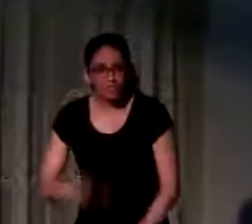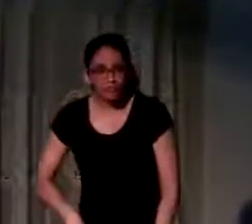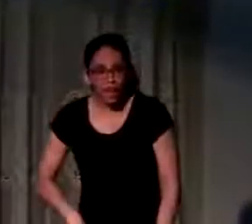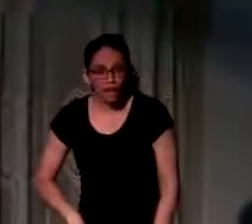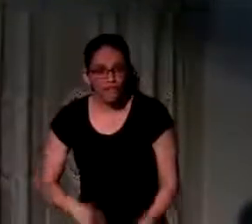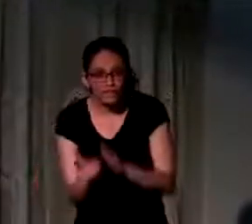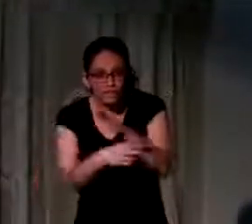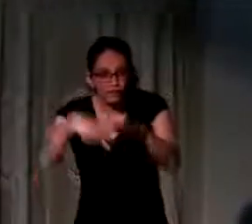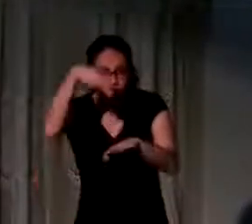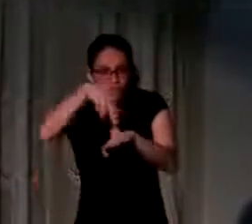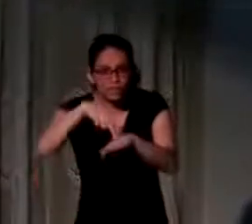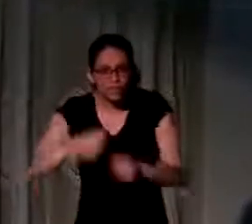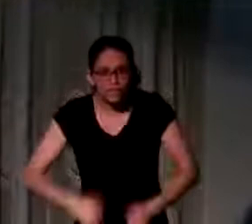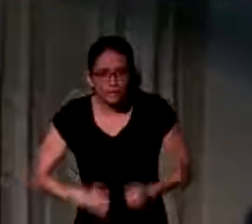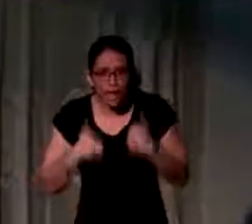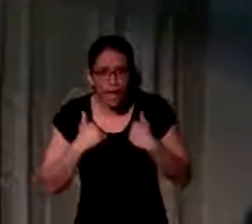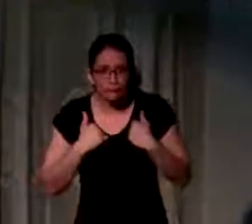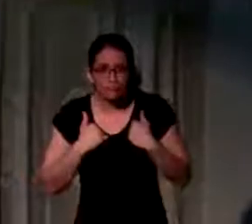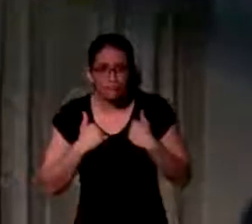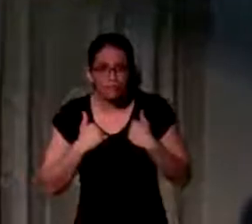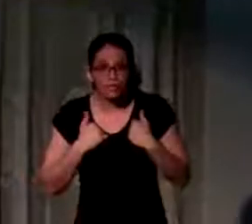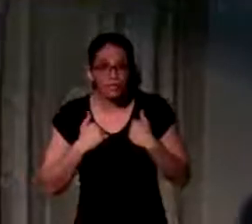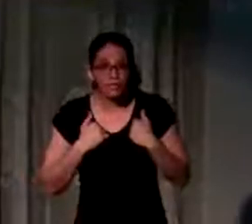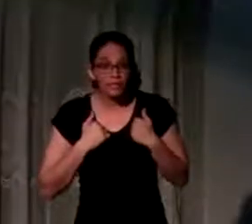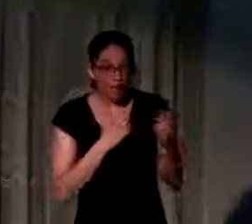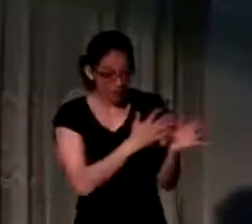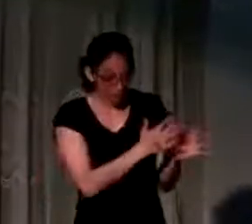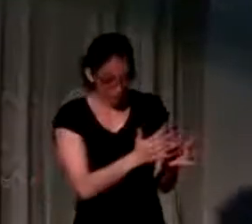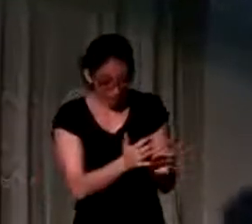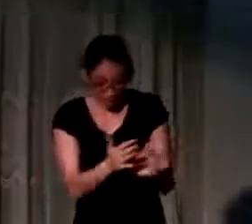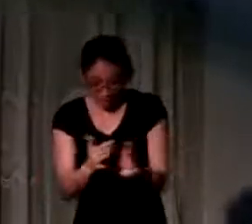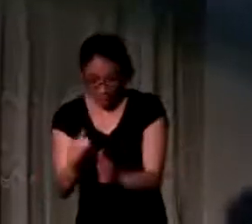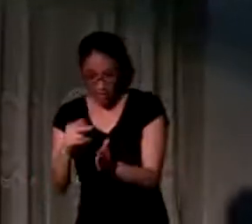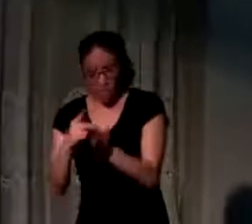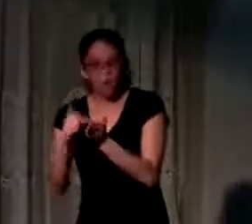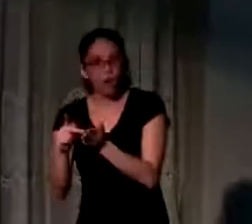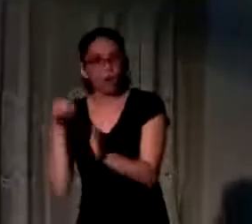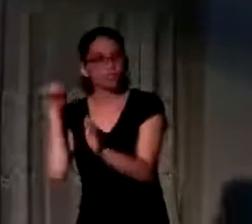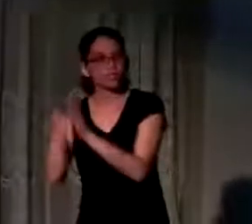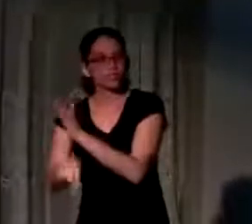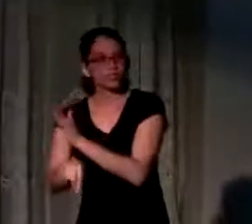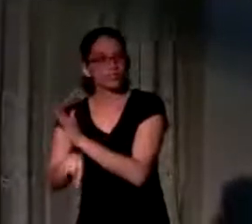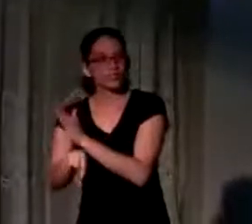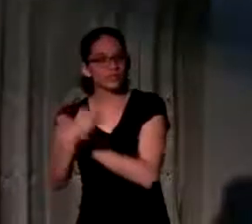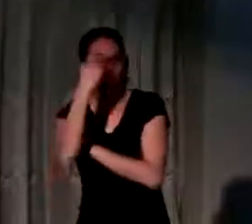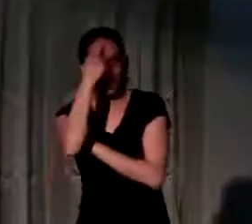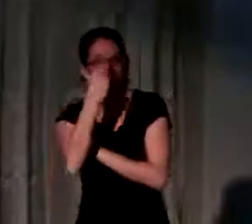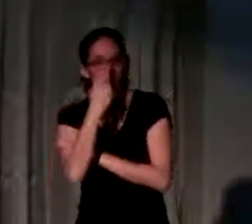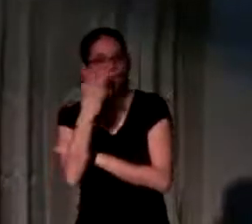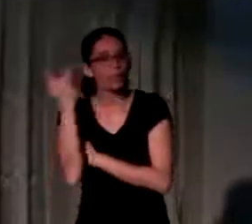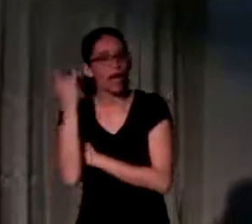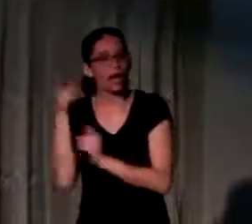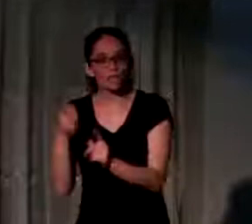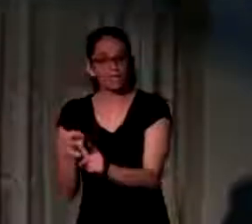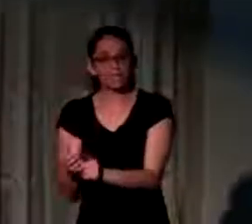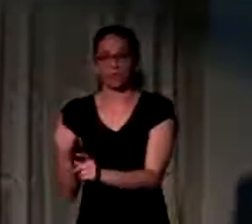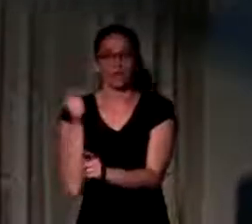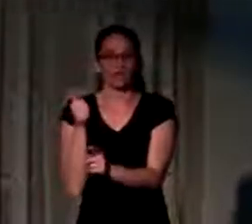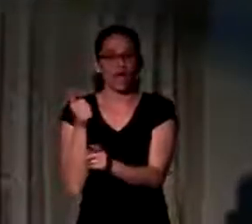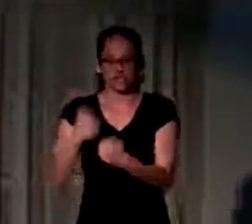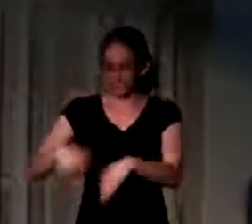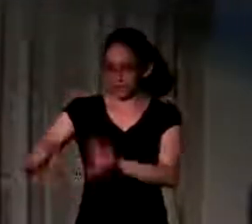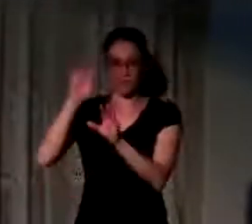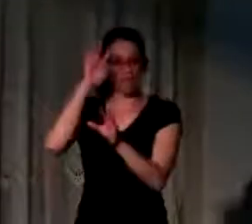And he himself was executed by Rome because he would not recant. He would not say it